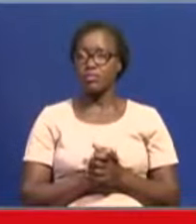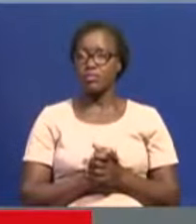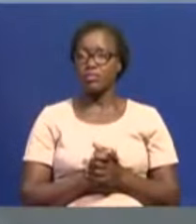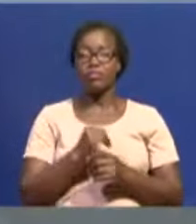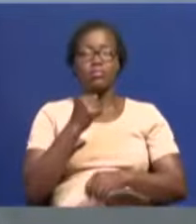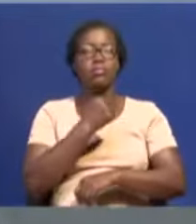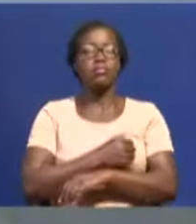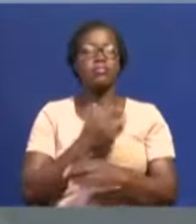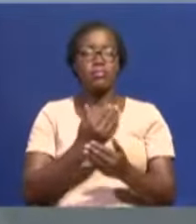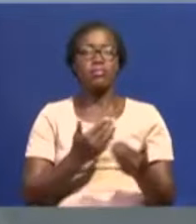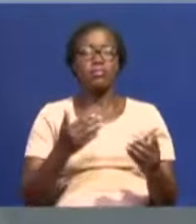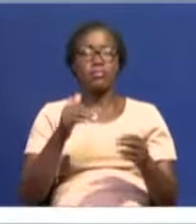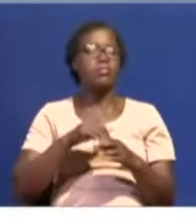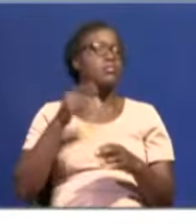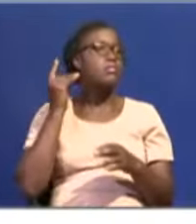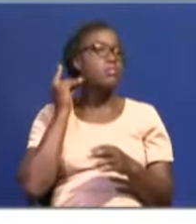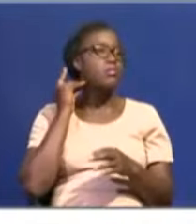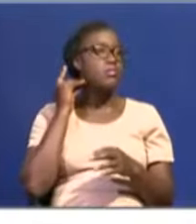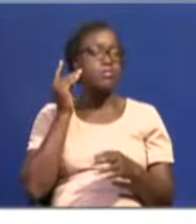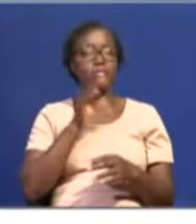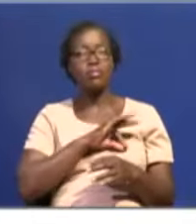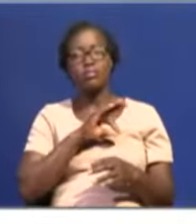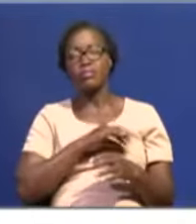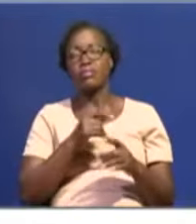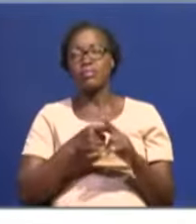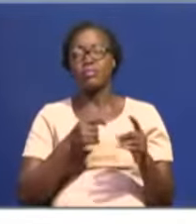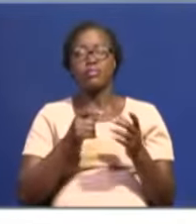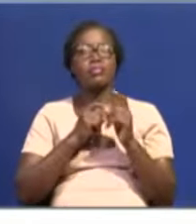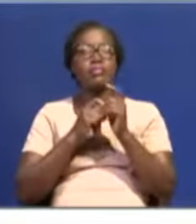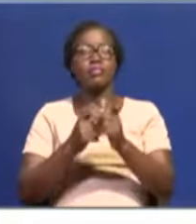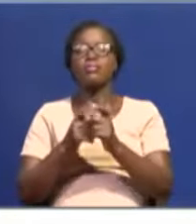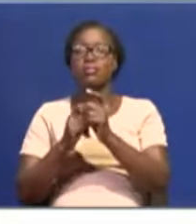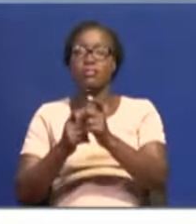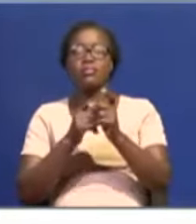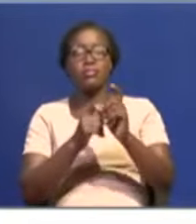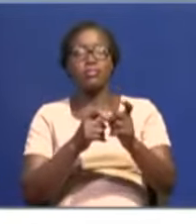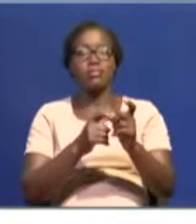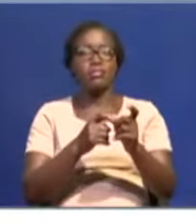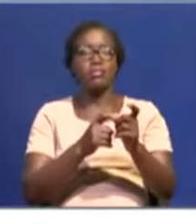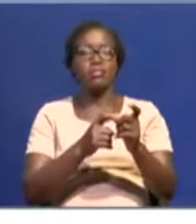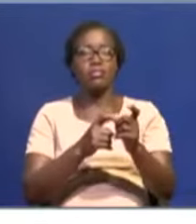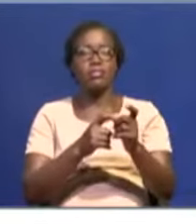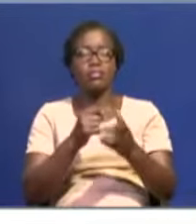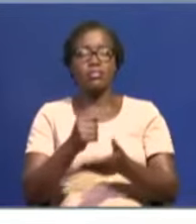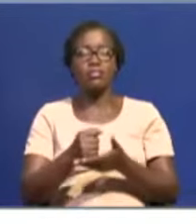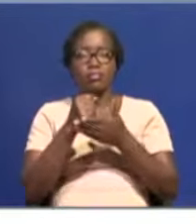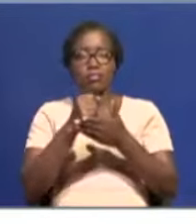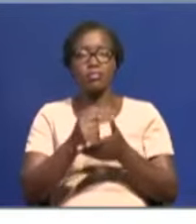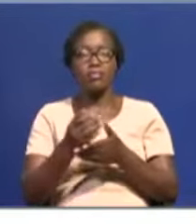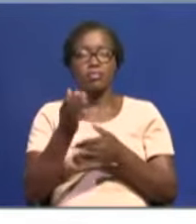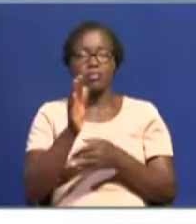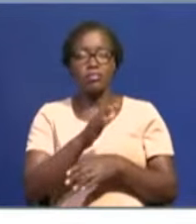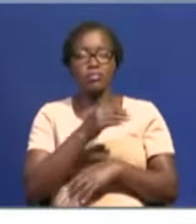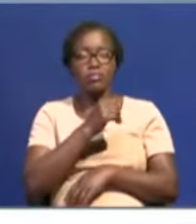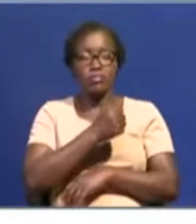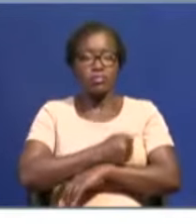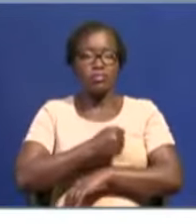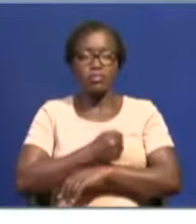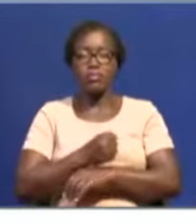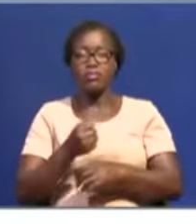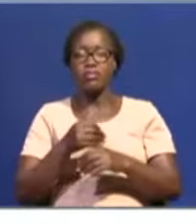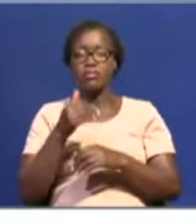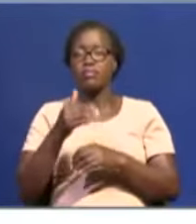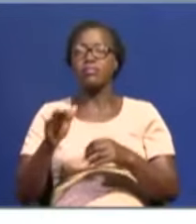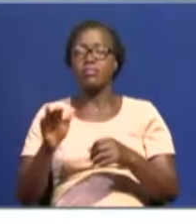Now, school-going children in Dandora have benefited from donations to aid their resumption to school after most of